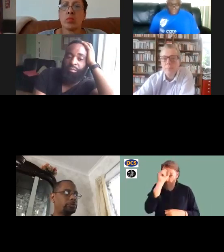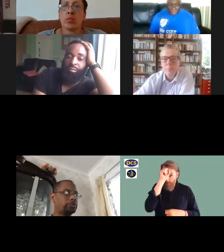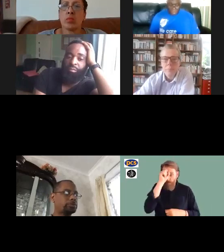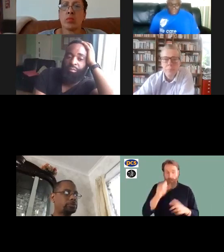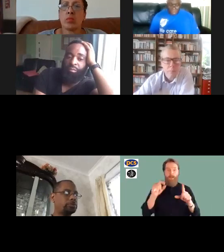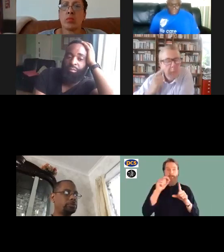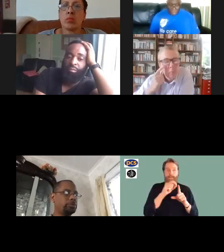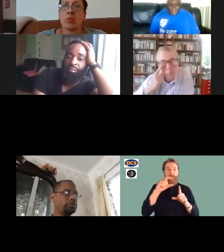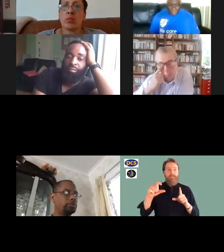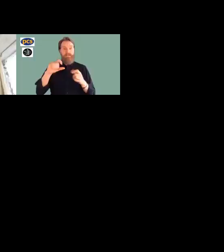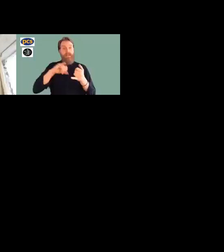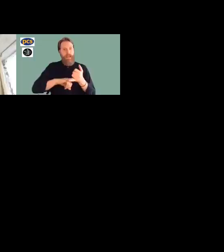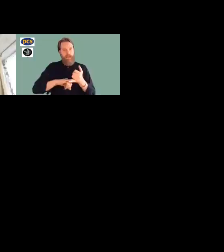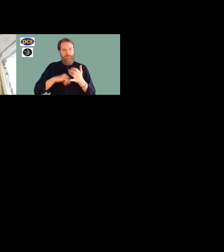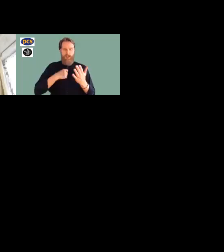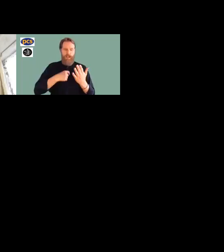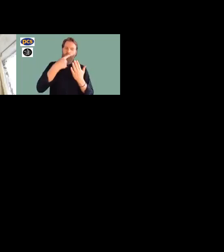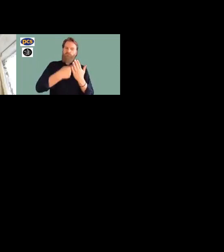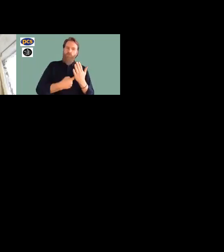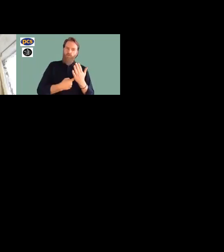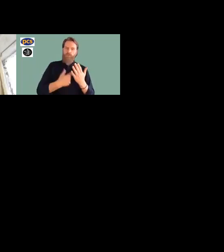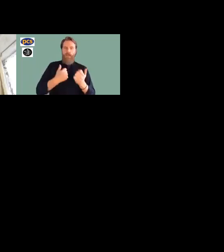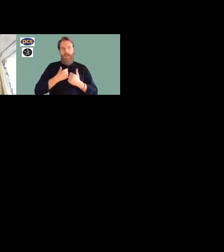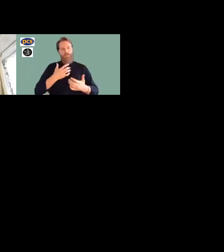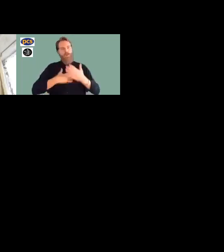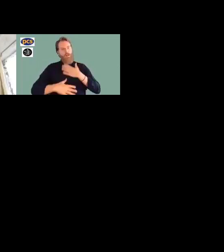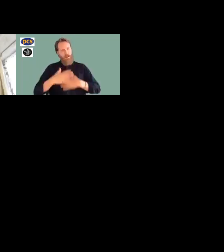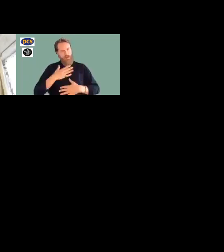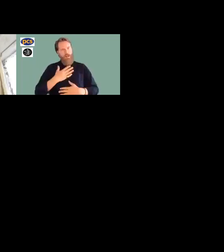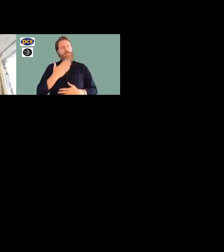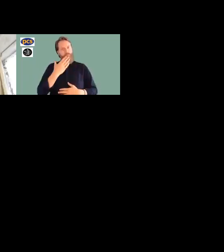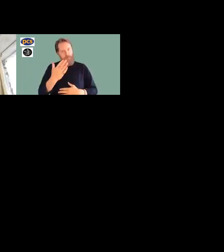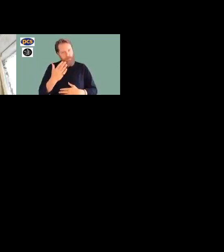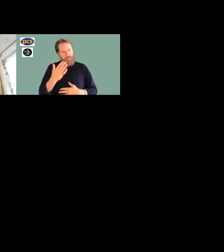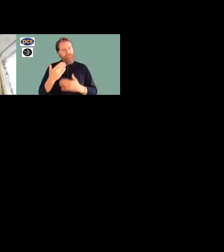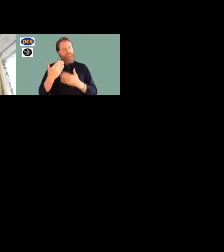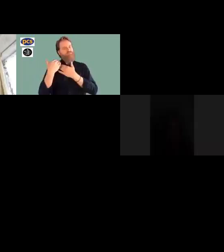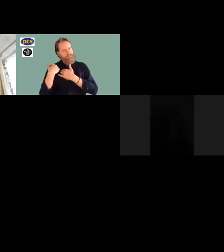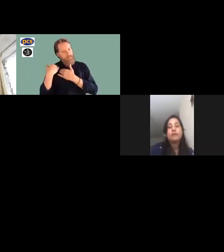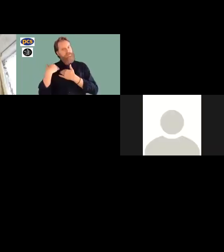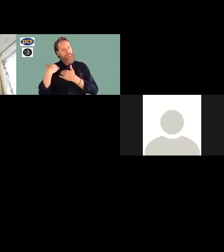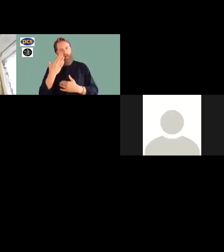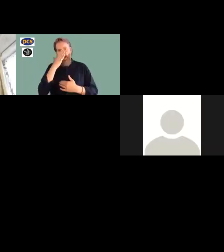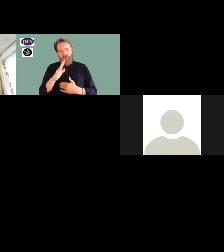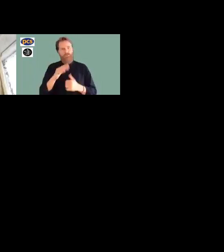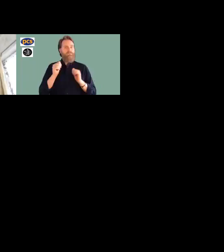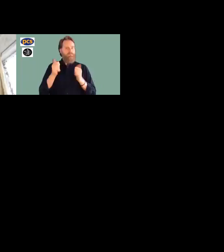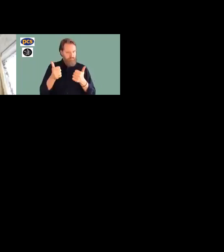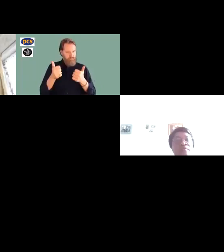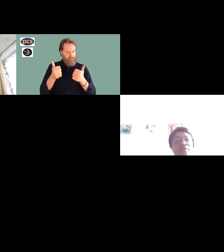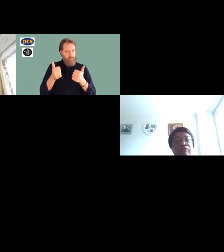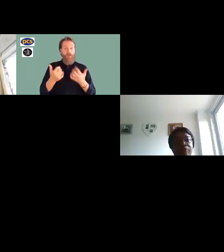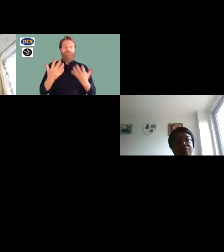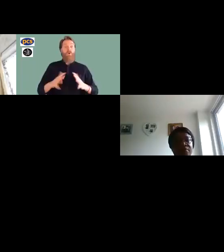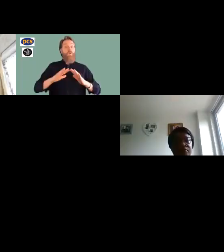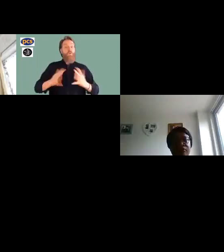and standards and code of conduct, and conduct yourself in a responsible way. So without further ado, I'm going to